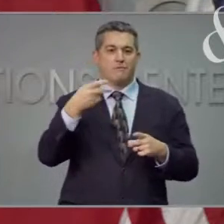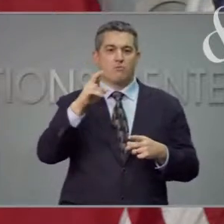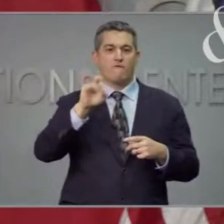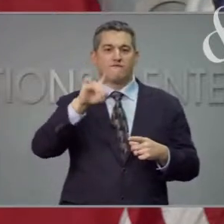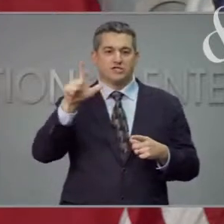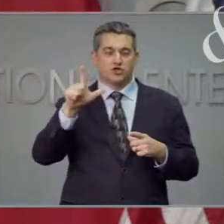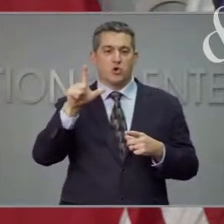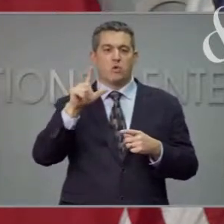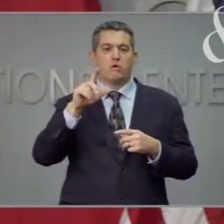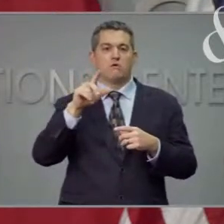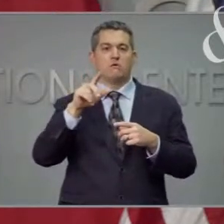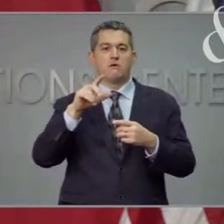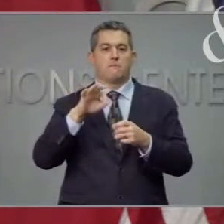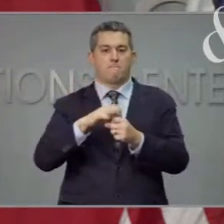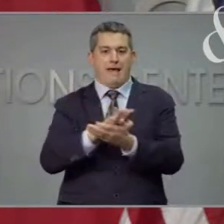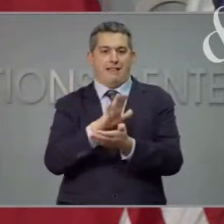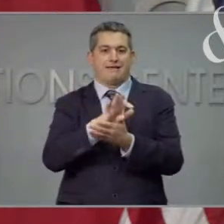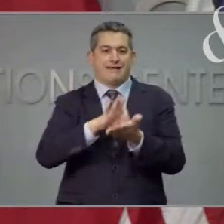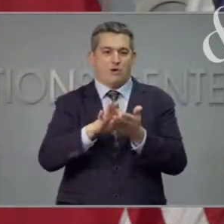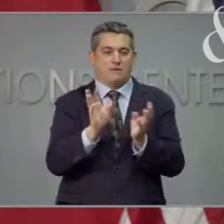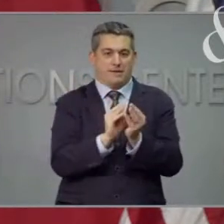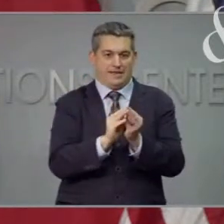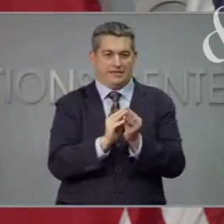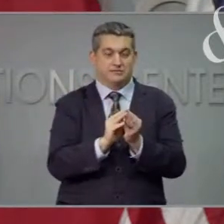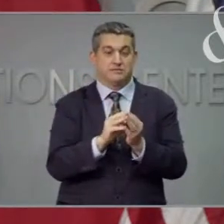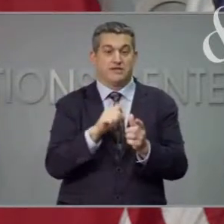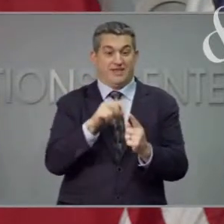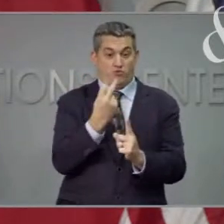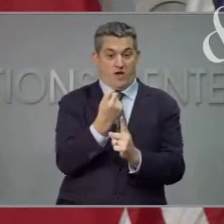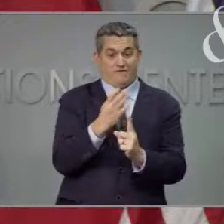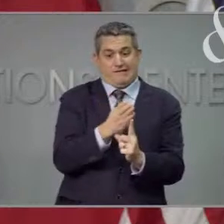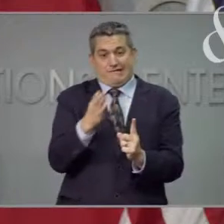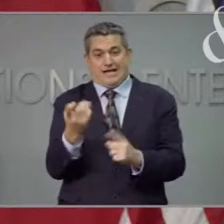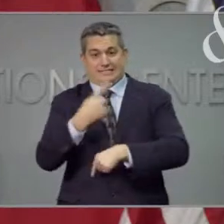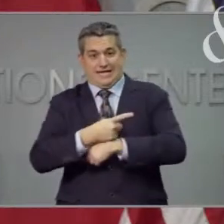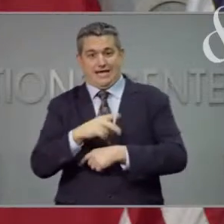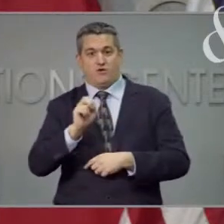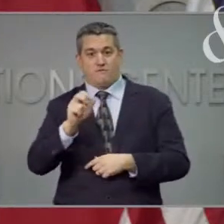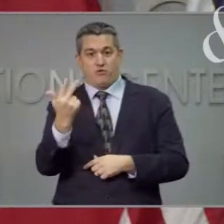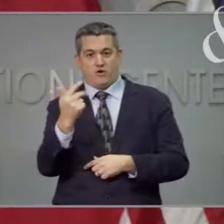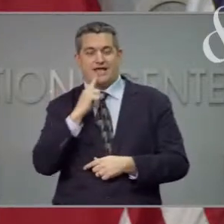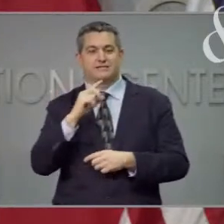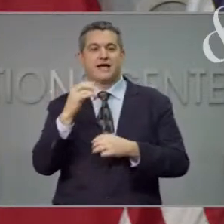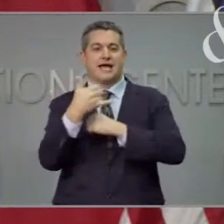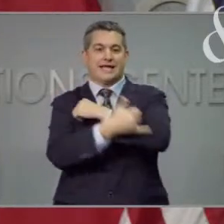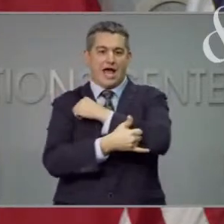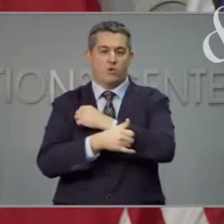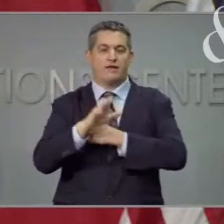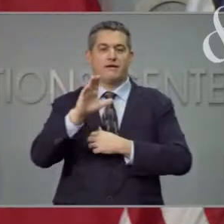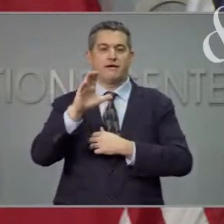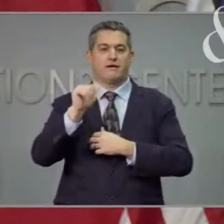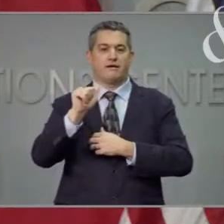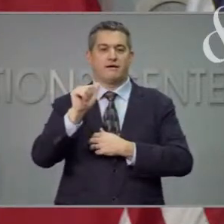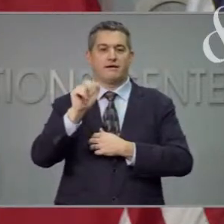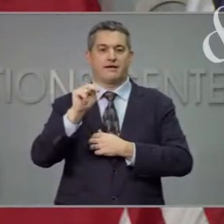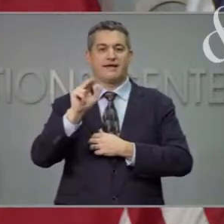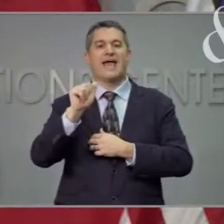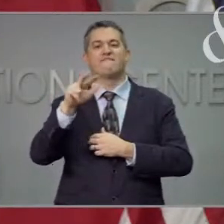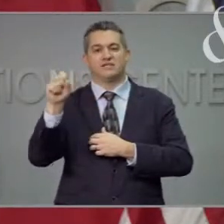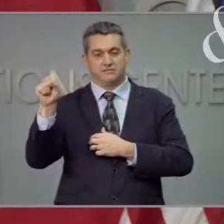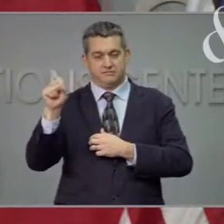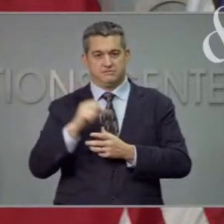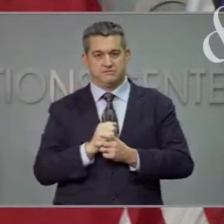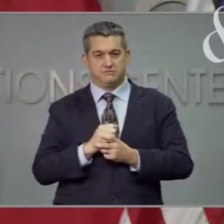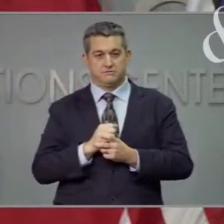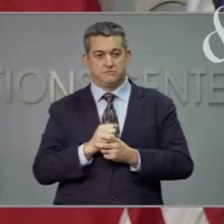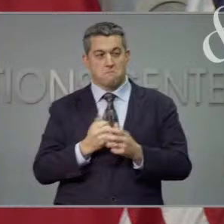counting meetings, which is the day before county canvass. At this point in time, we have very few exceptions in terms of